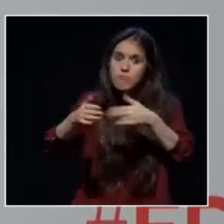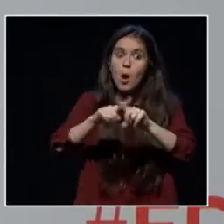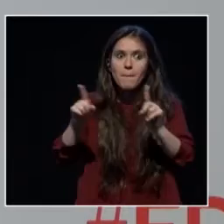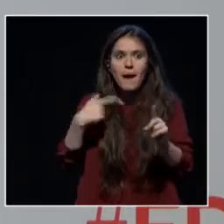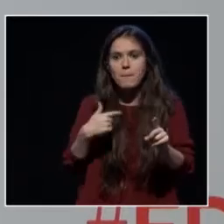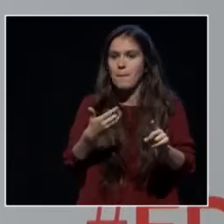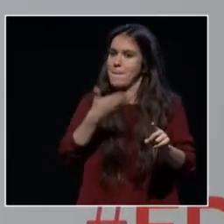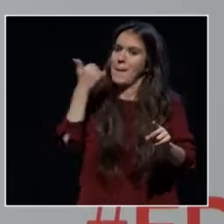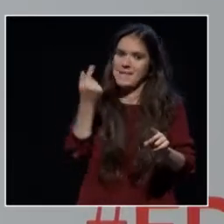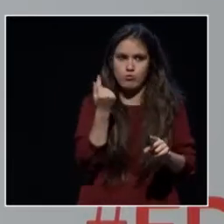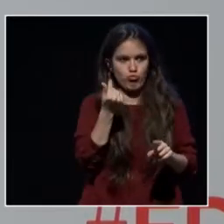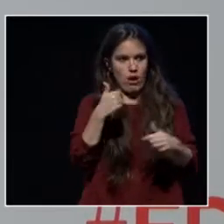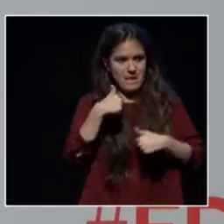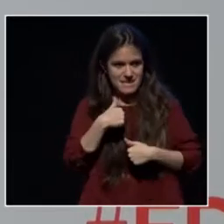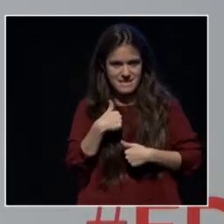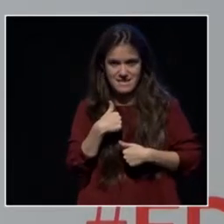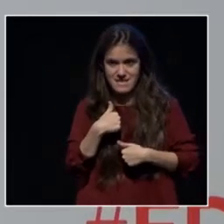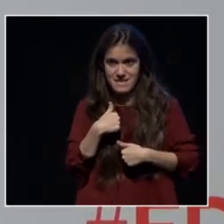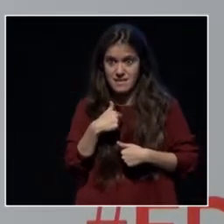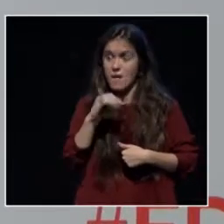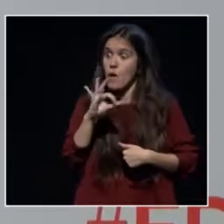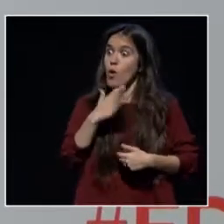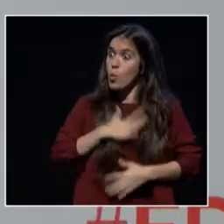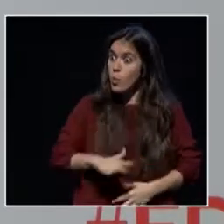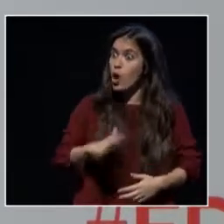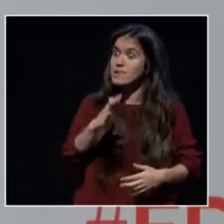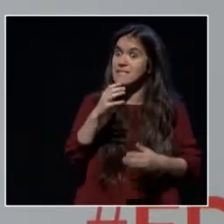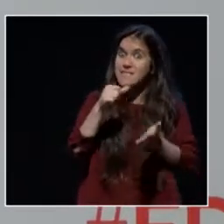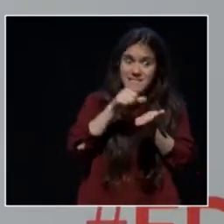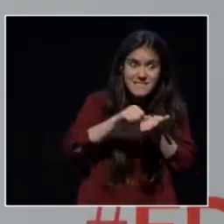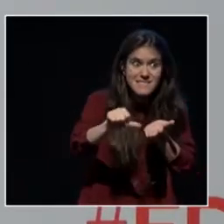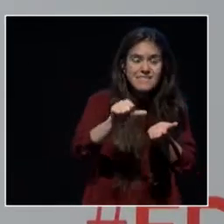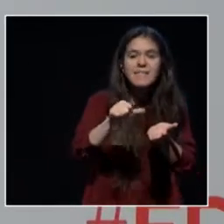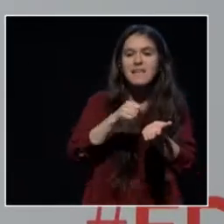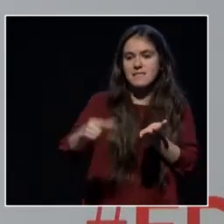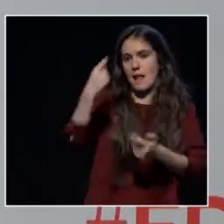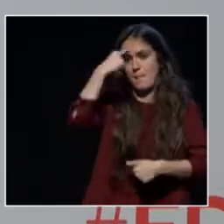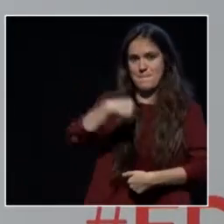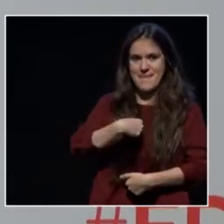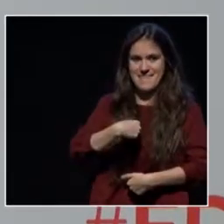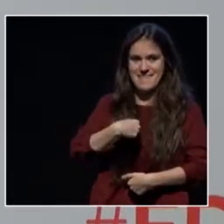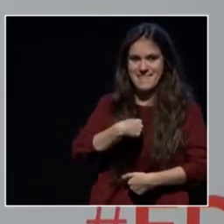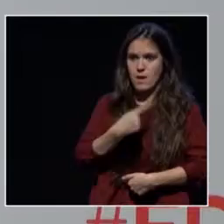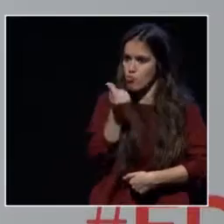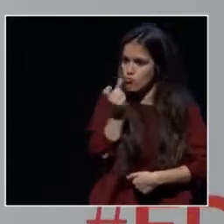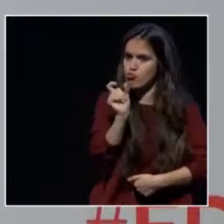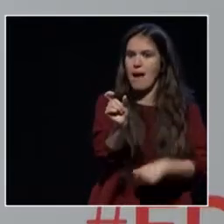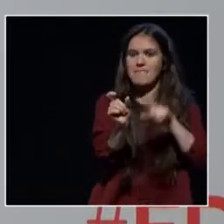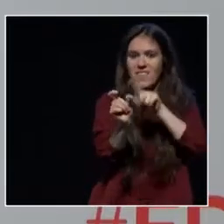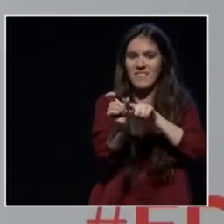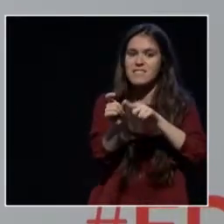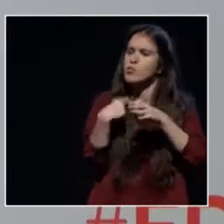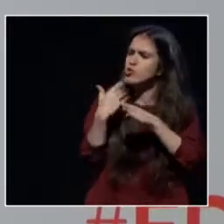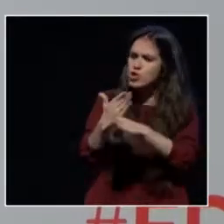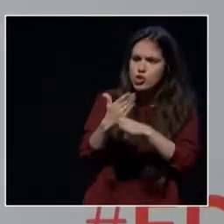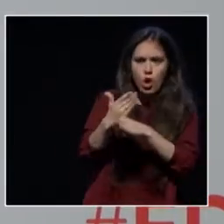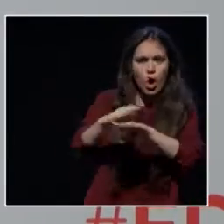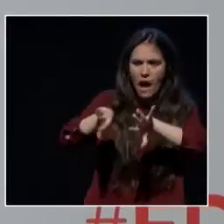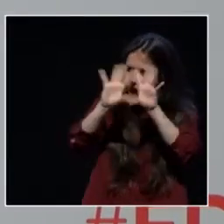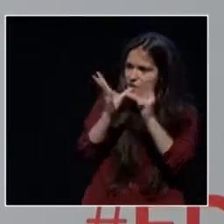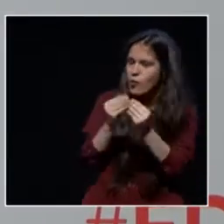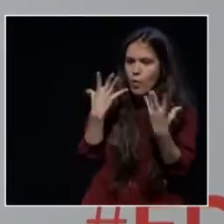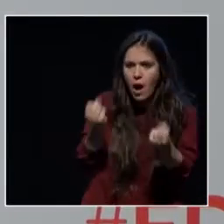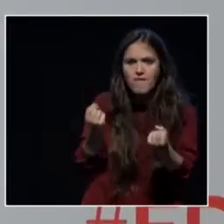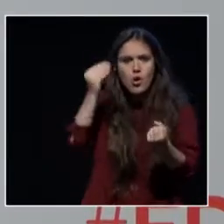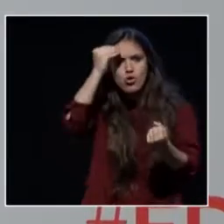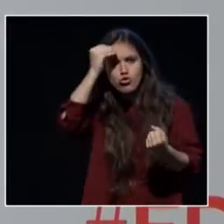best price. If you want to sell it, you sell it to me. This is the price. And we share everything that we have, all the knowledge